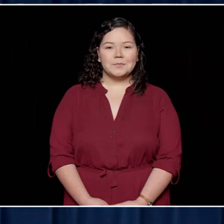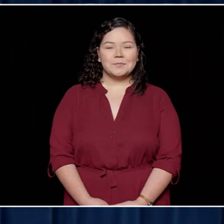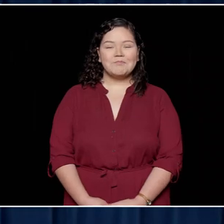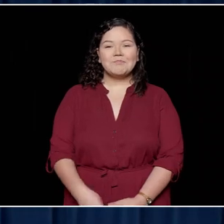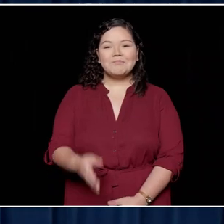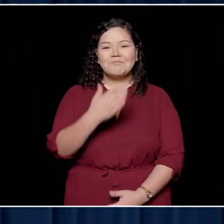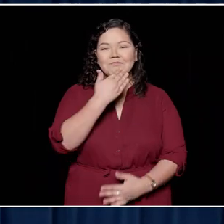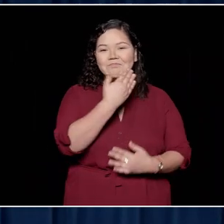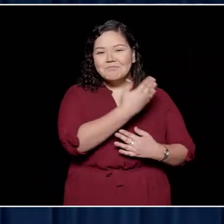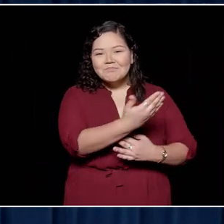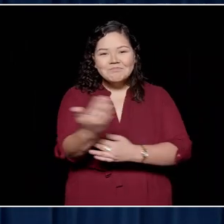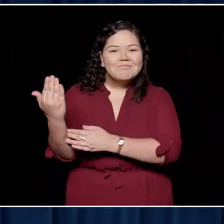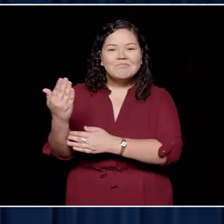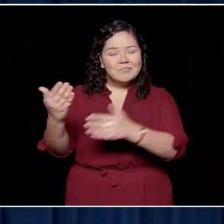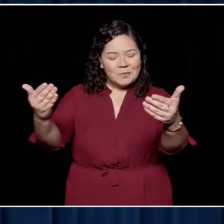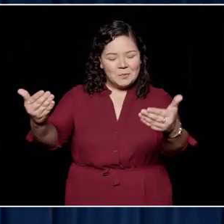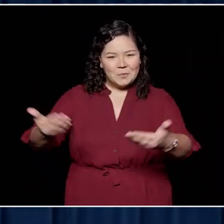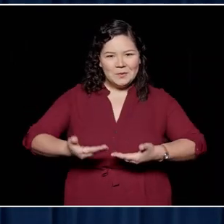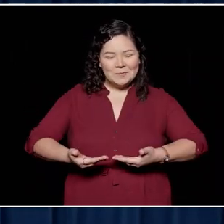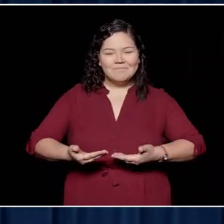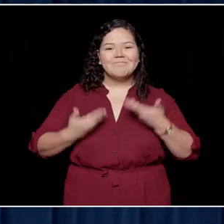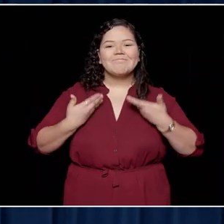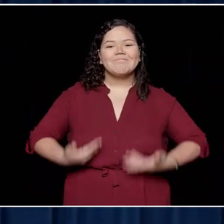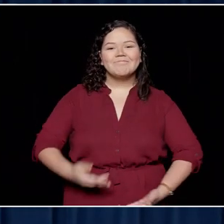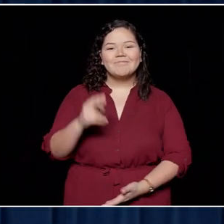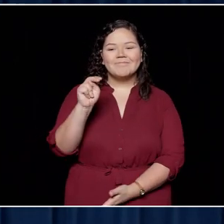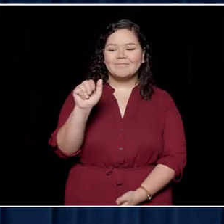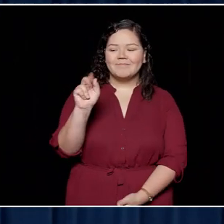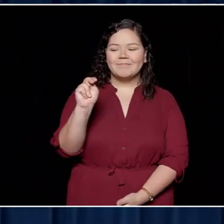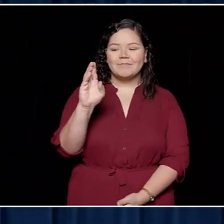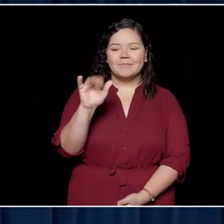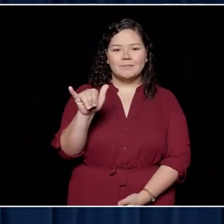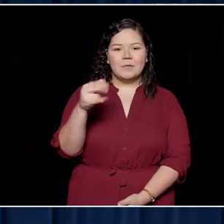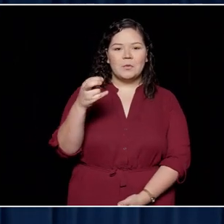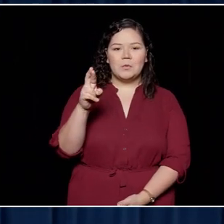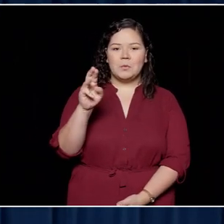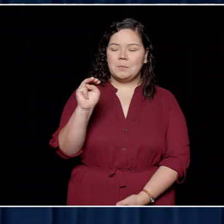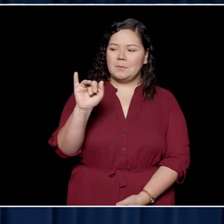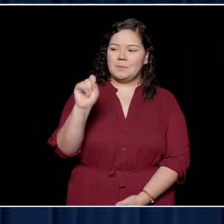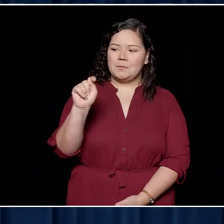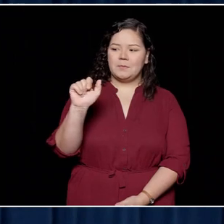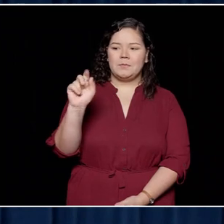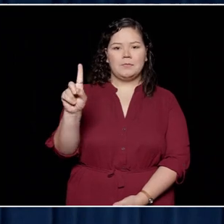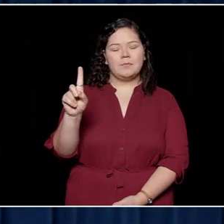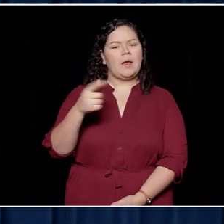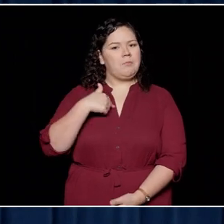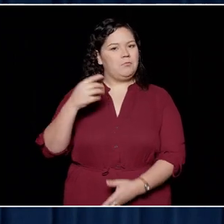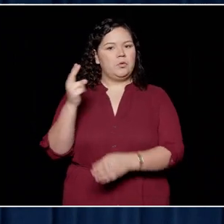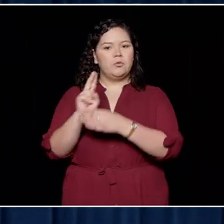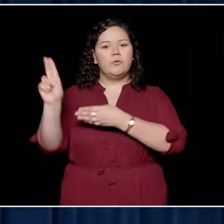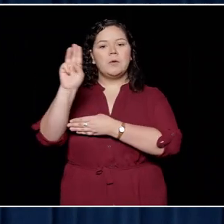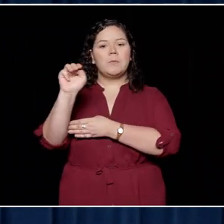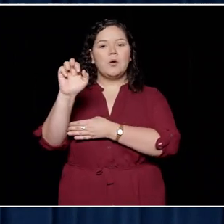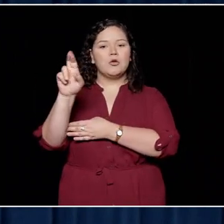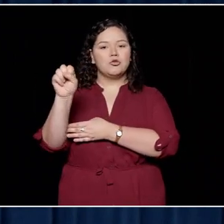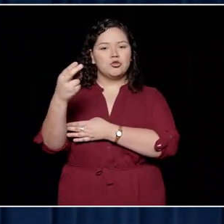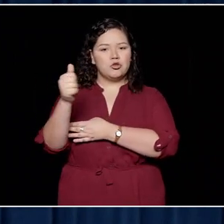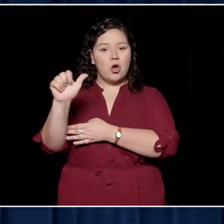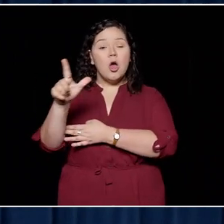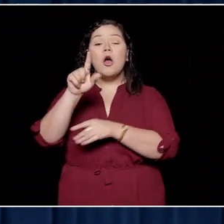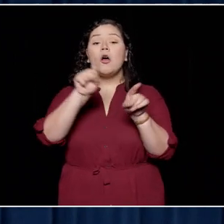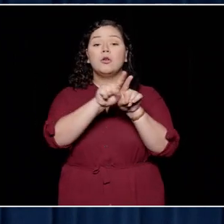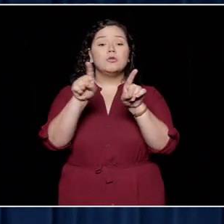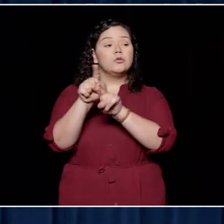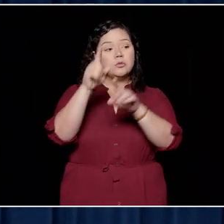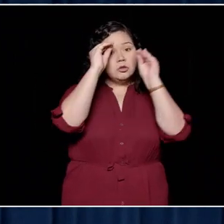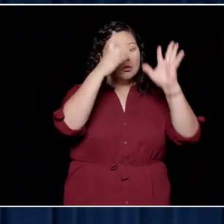Good morning and welcome. My name is Nancy Hermiston, and I am the University Marshal and a professor in the School